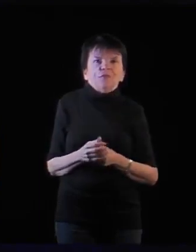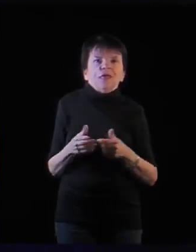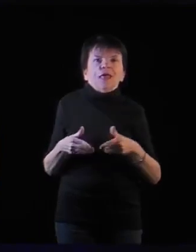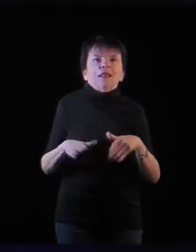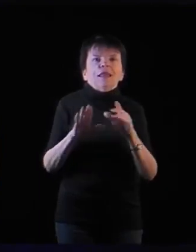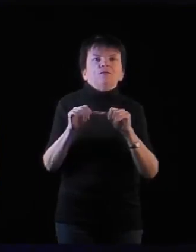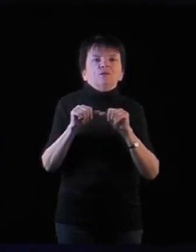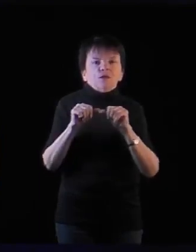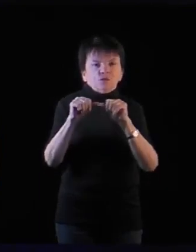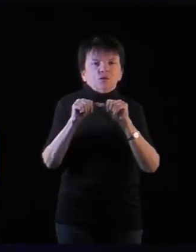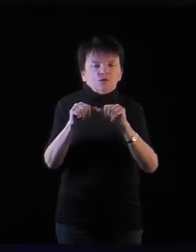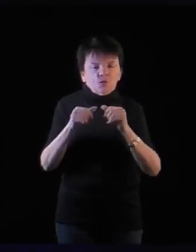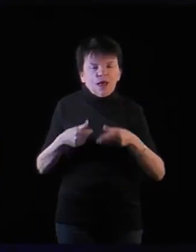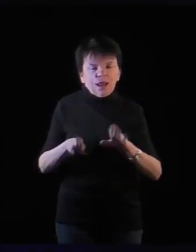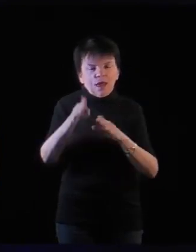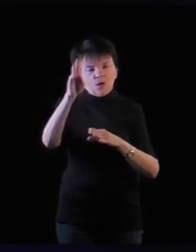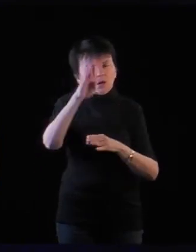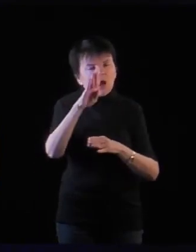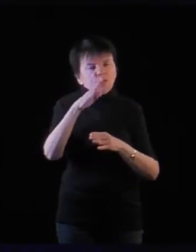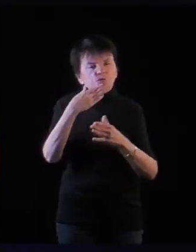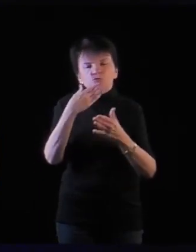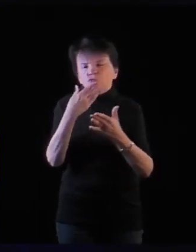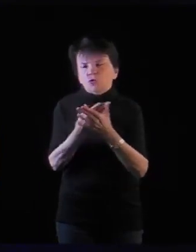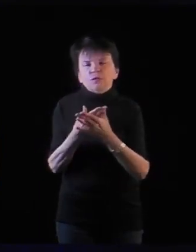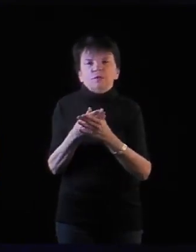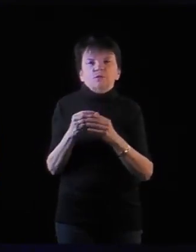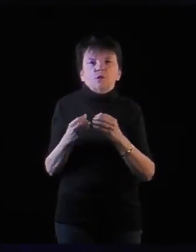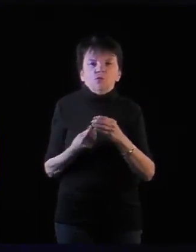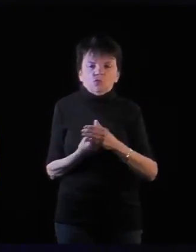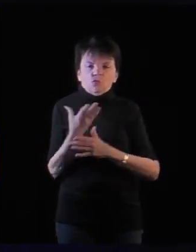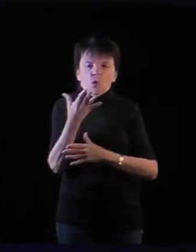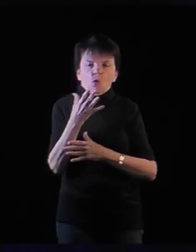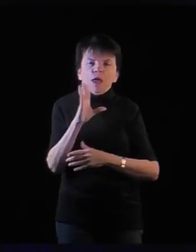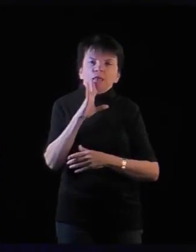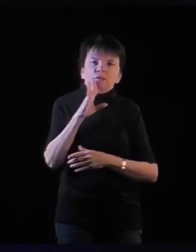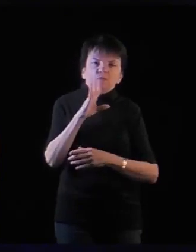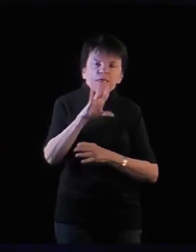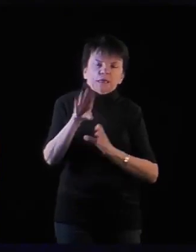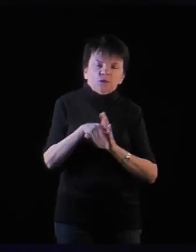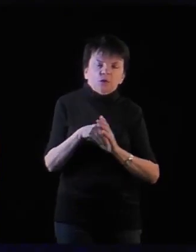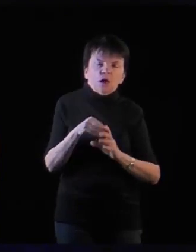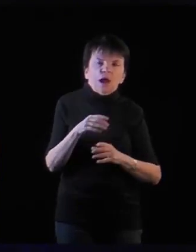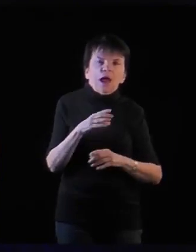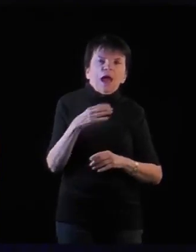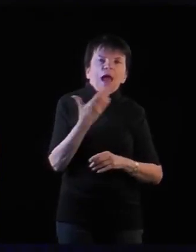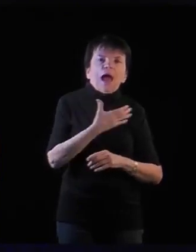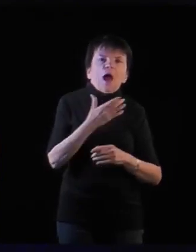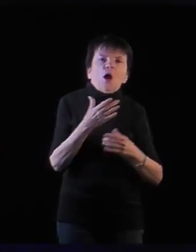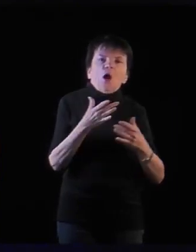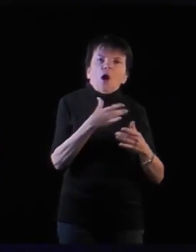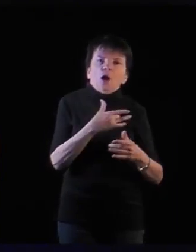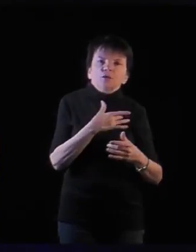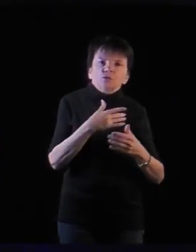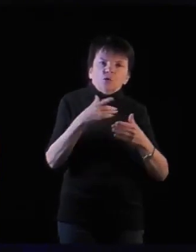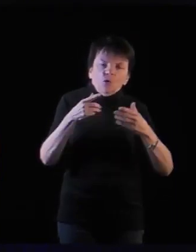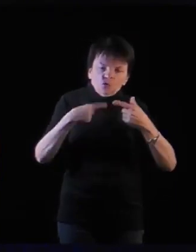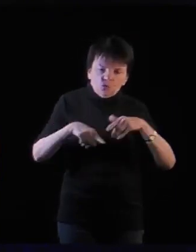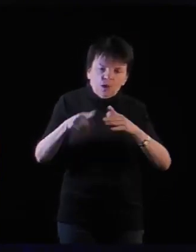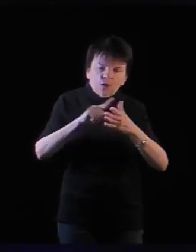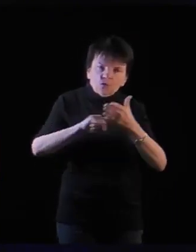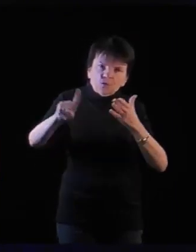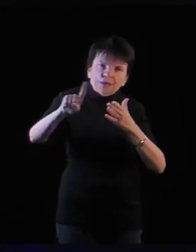goodness of what God has said to us in his word today speak into our hearts throughout this week and